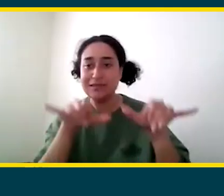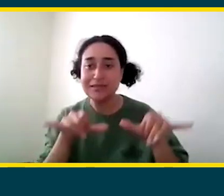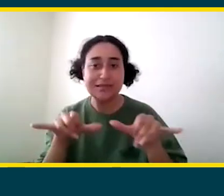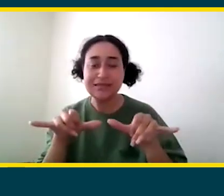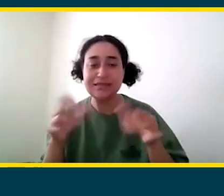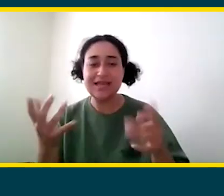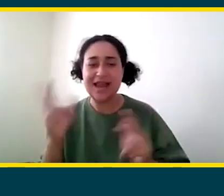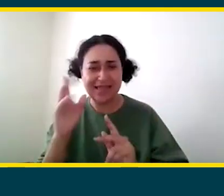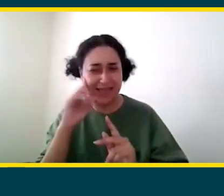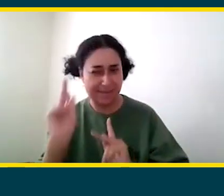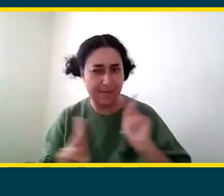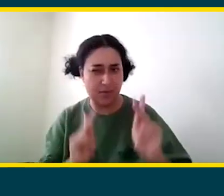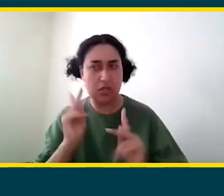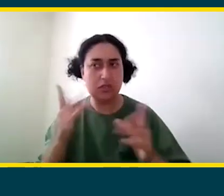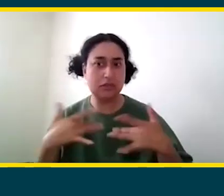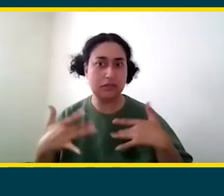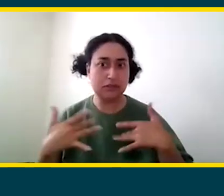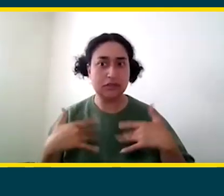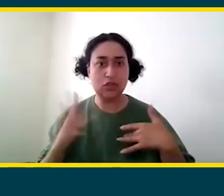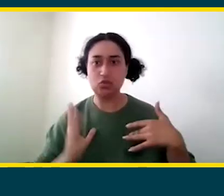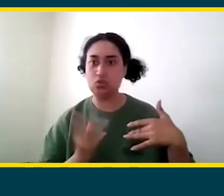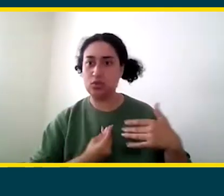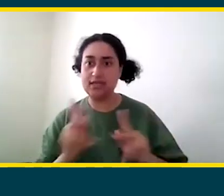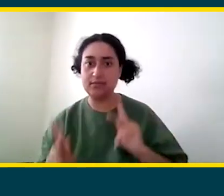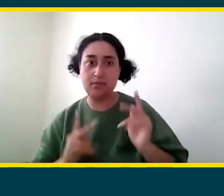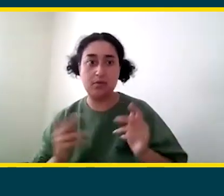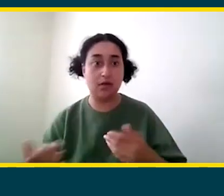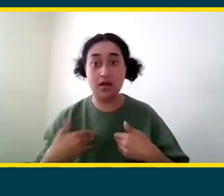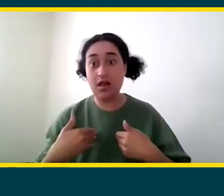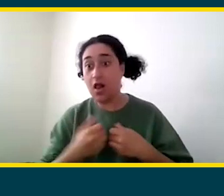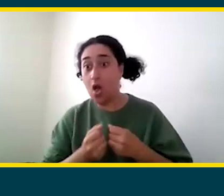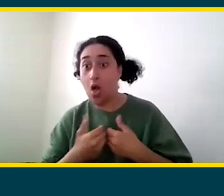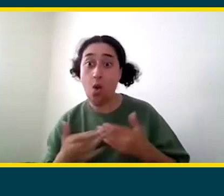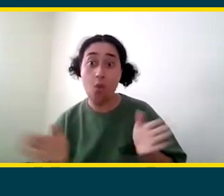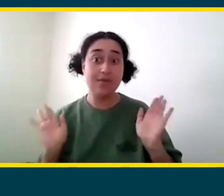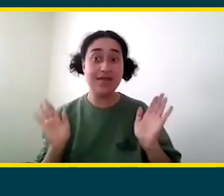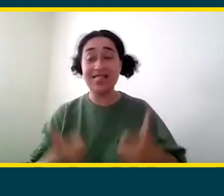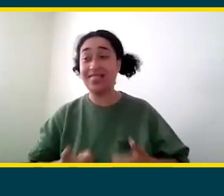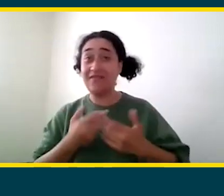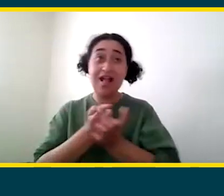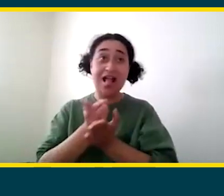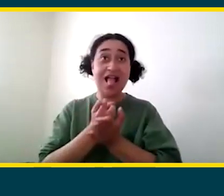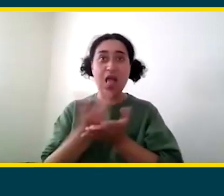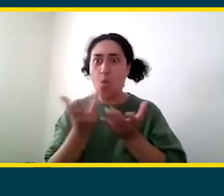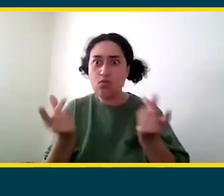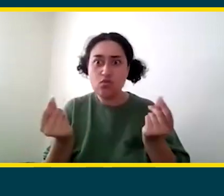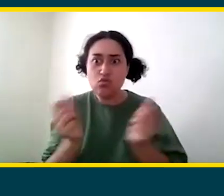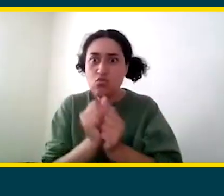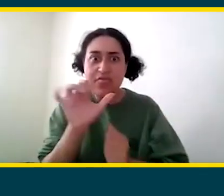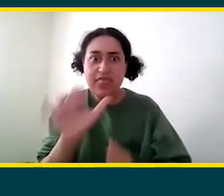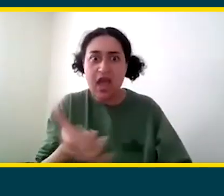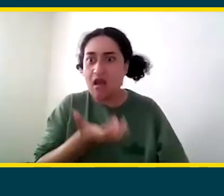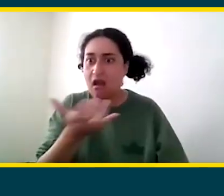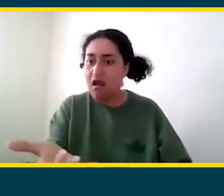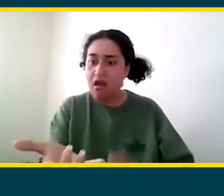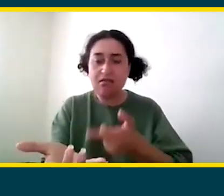do worry that we're open, we're living our lives authentically, what are we going to do with that? And